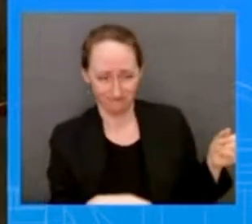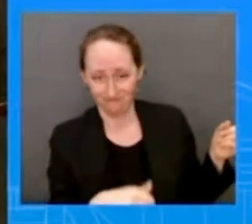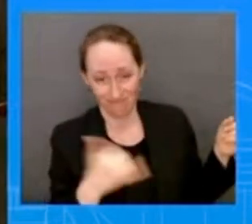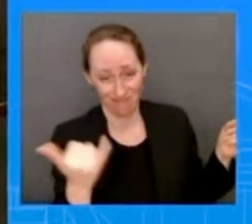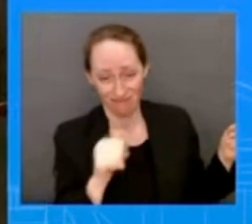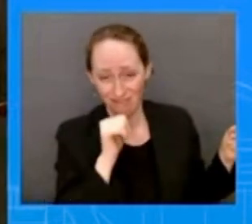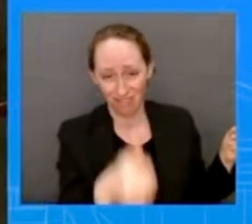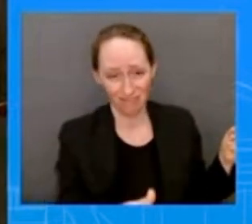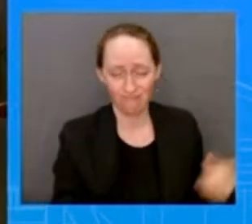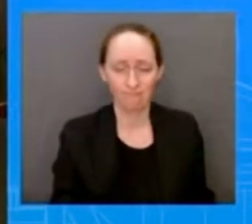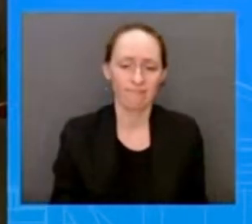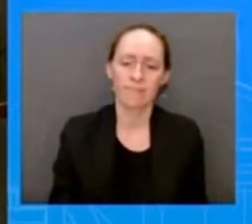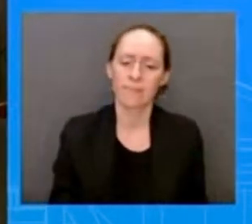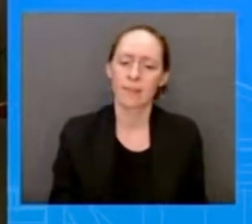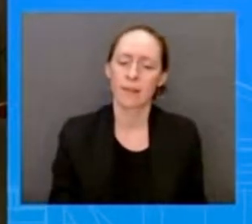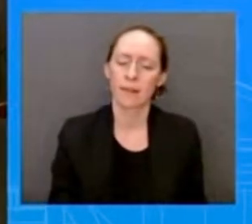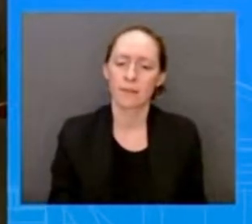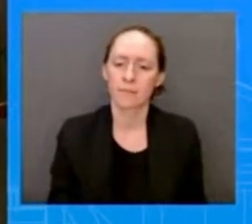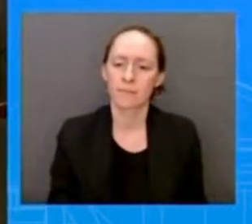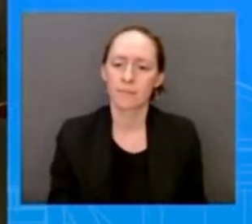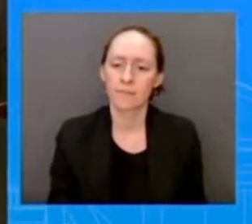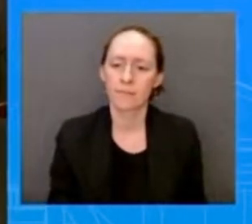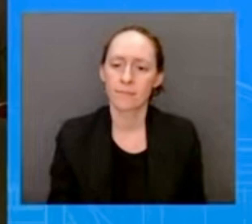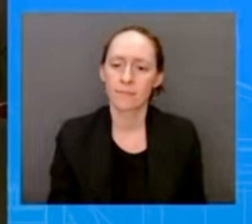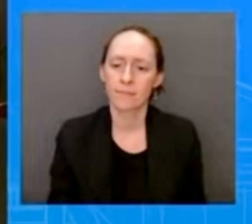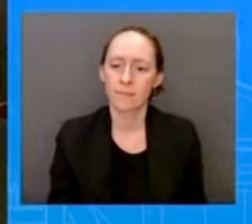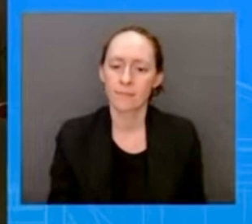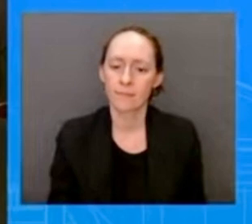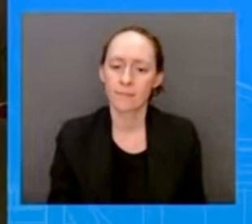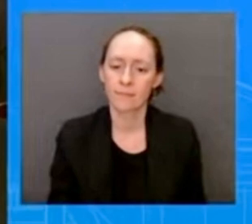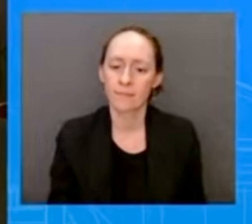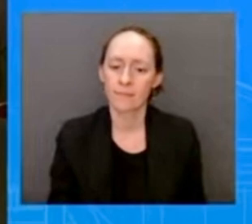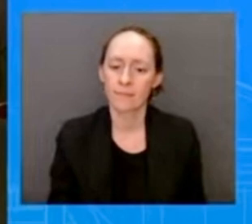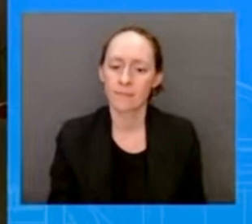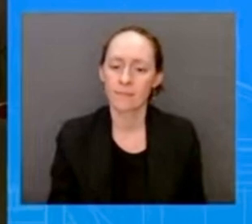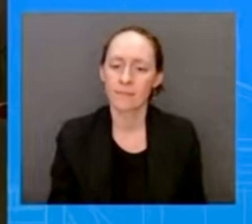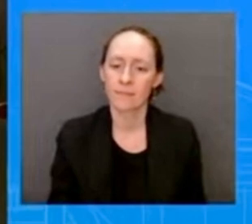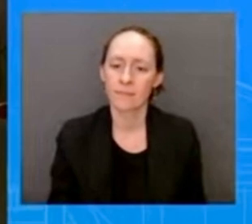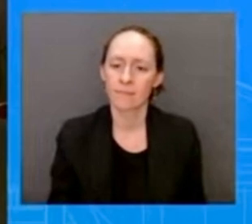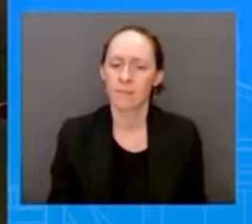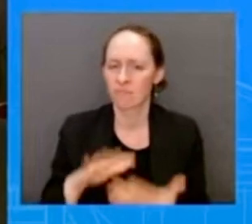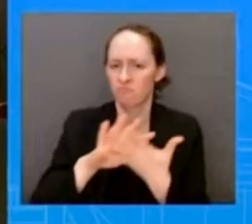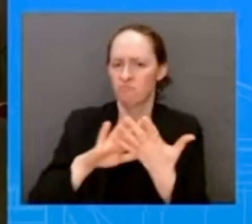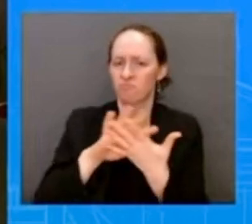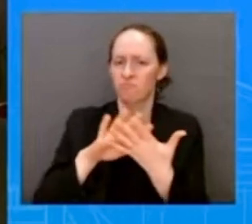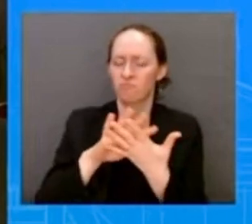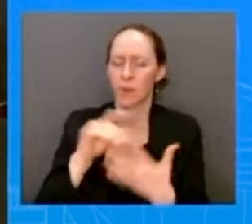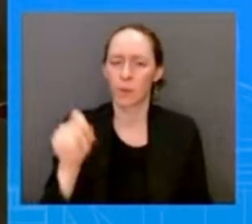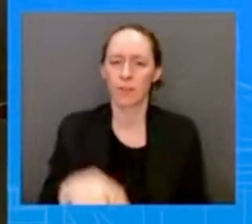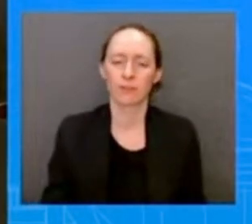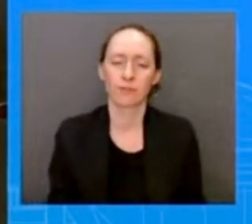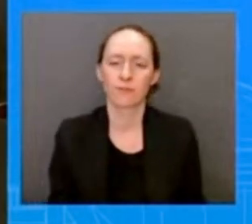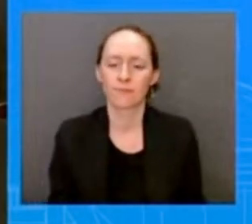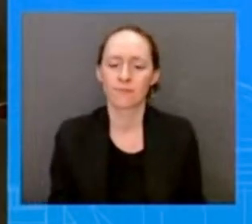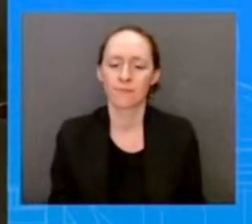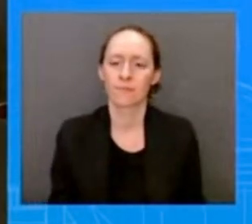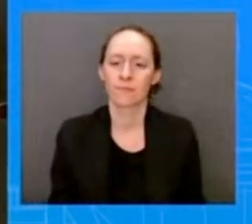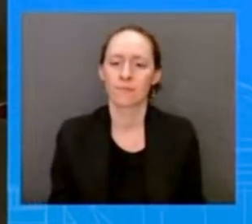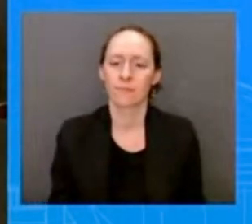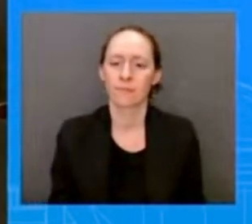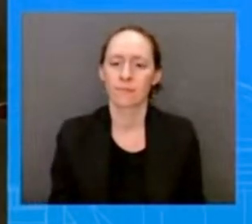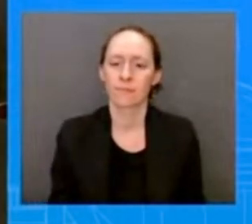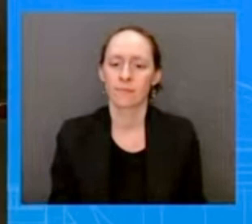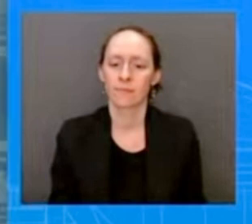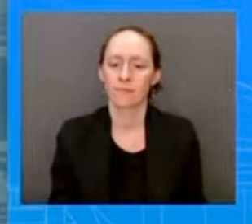publishing reports about alleged Ukrainian saboteurs in its territory and fighting with them. Is there any U.S. government assessment of that, the veracity of those claims?